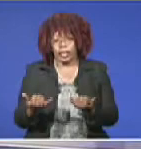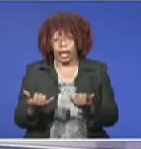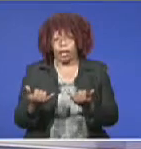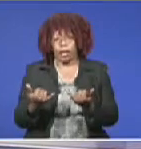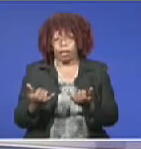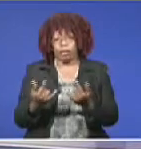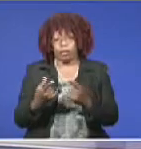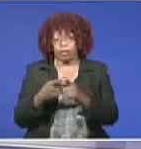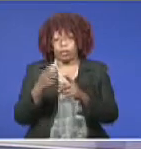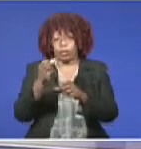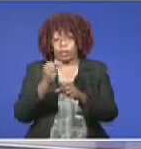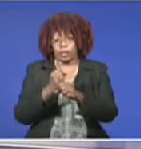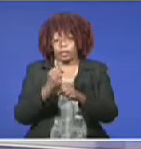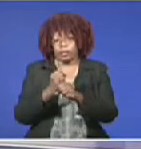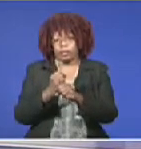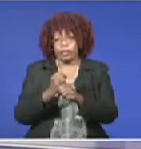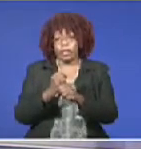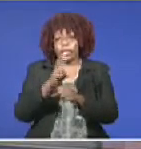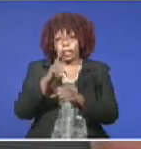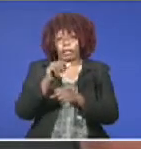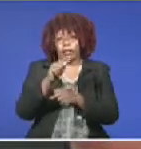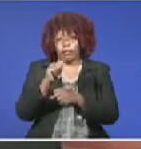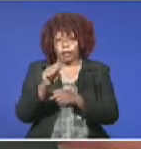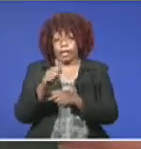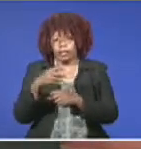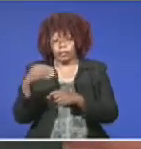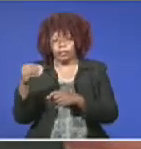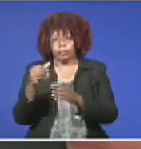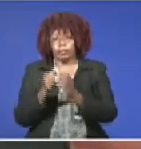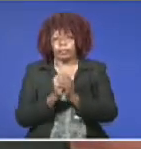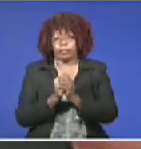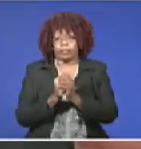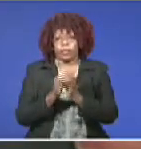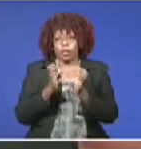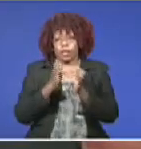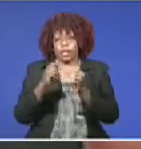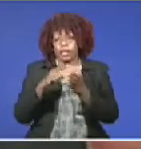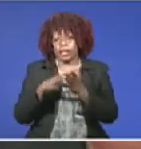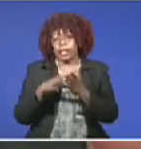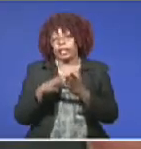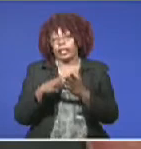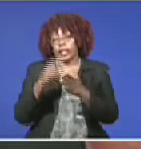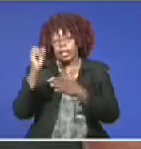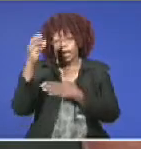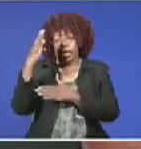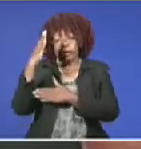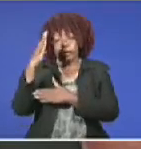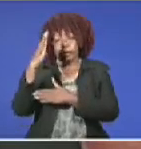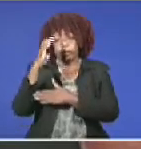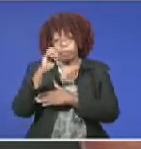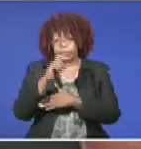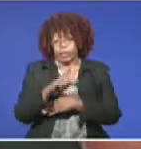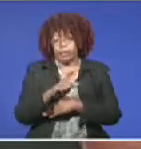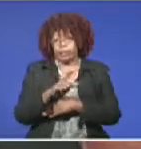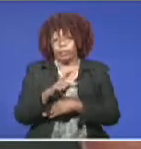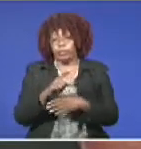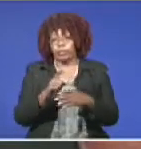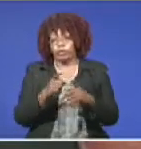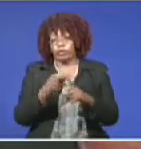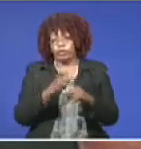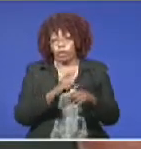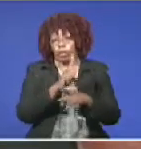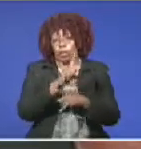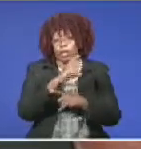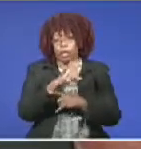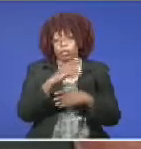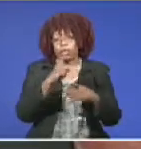for the value-added tax waiver. We are also extending the electricity bill VAT exemption ceiling from $100